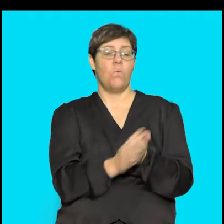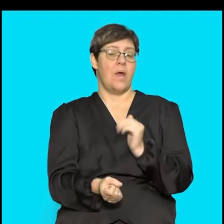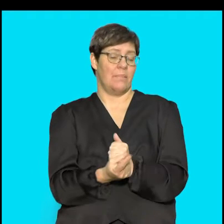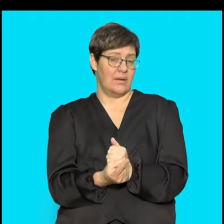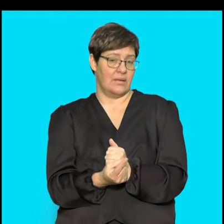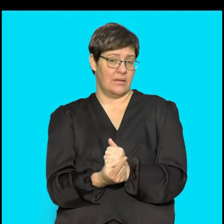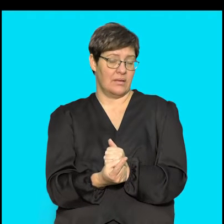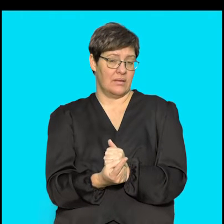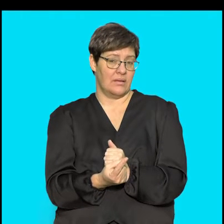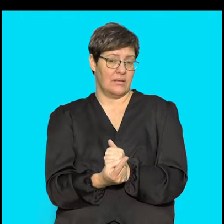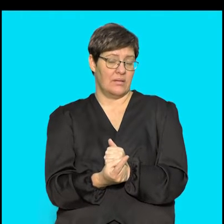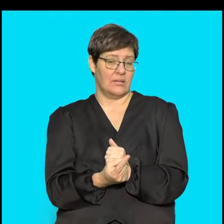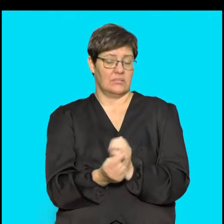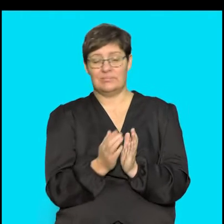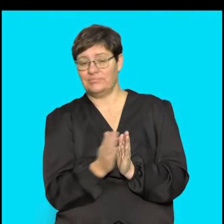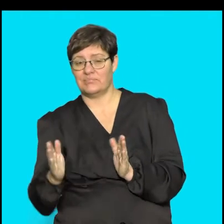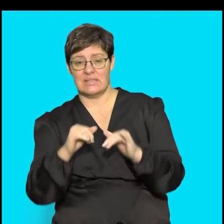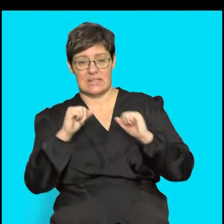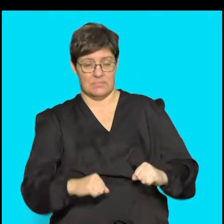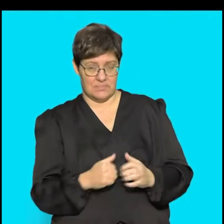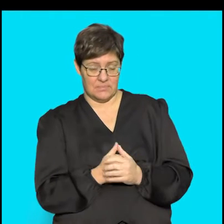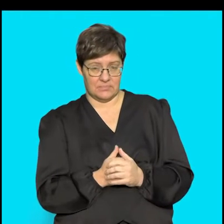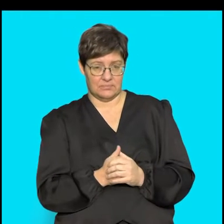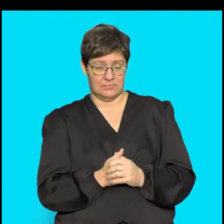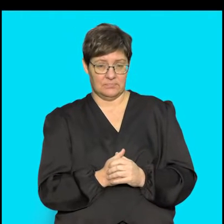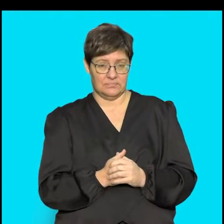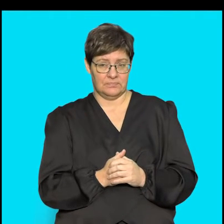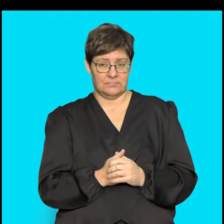what will happen to the rest of the system?